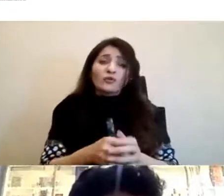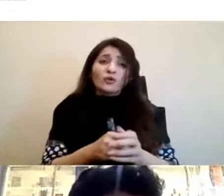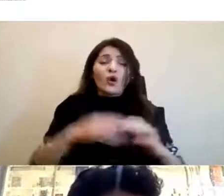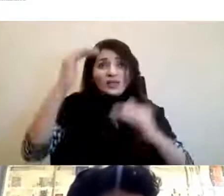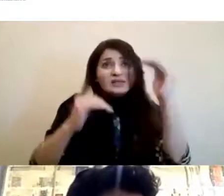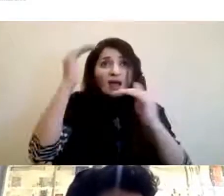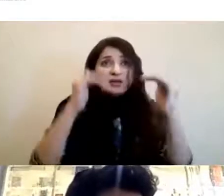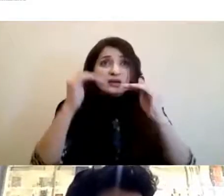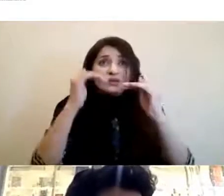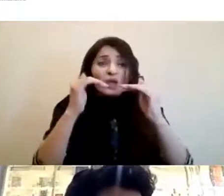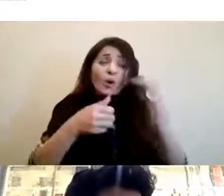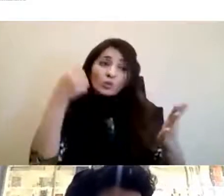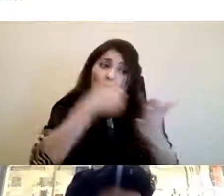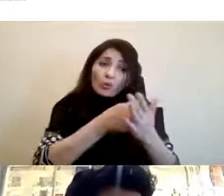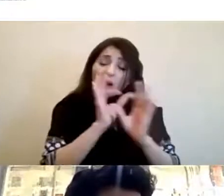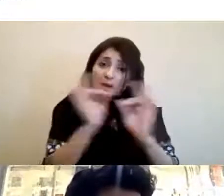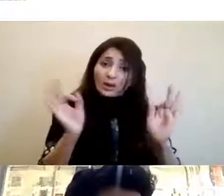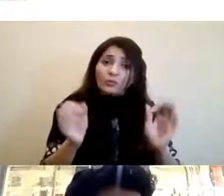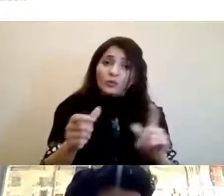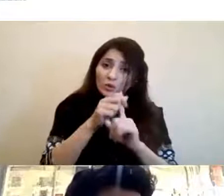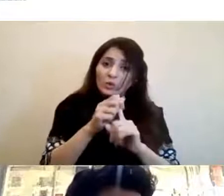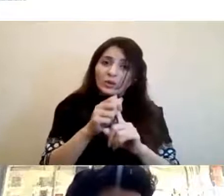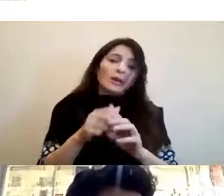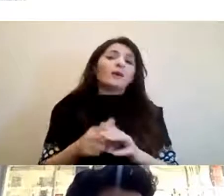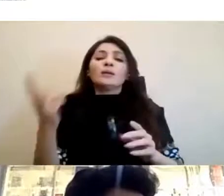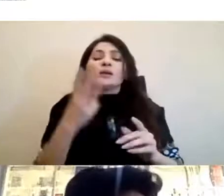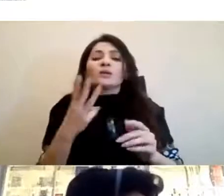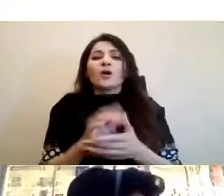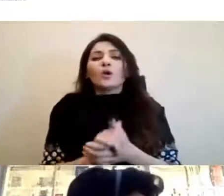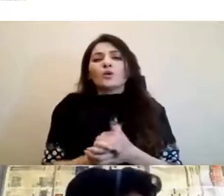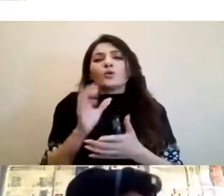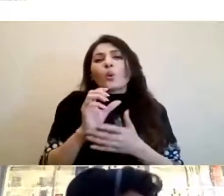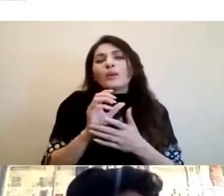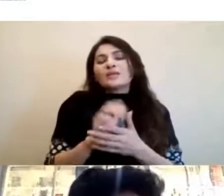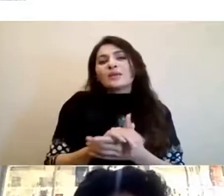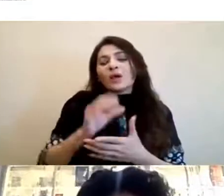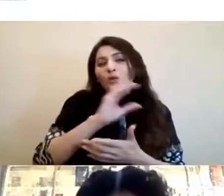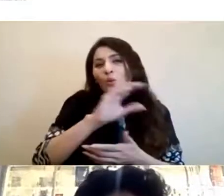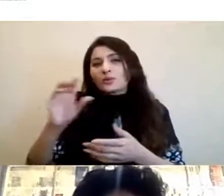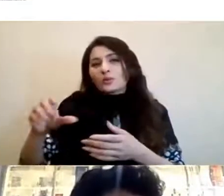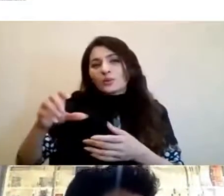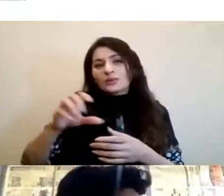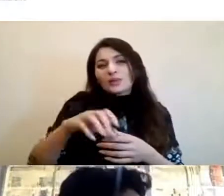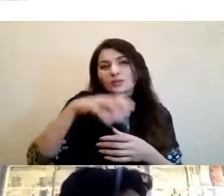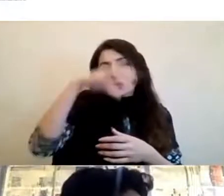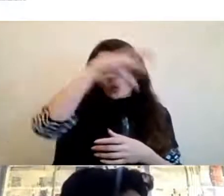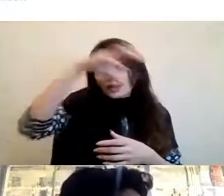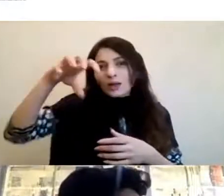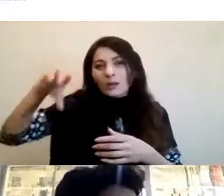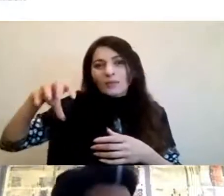come. Third, I would say there is some emerging leadership in many of the countries in Asia Pacific.